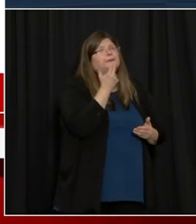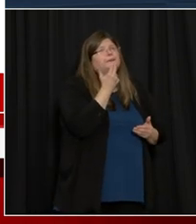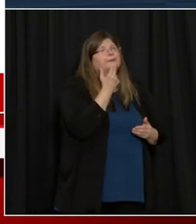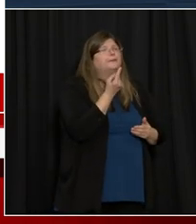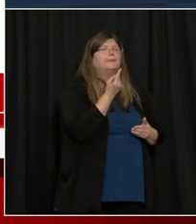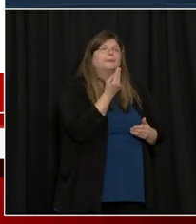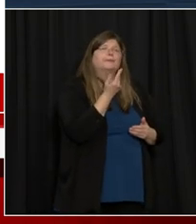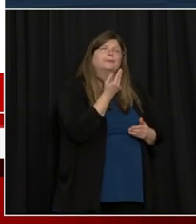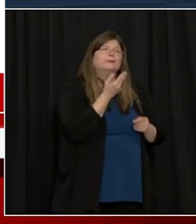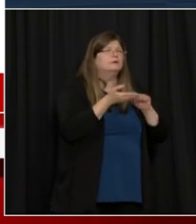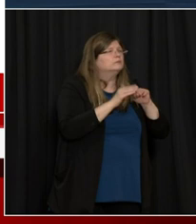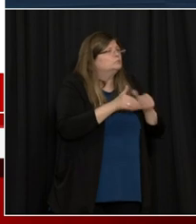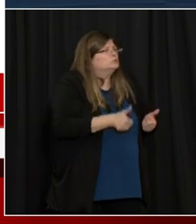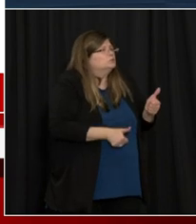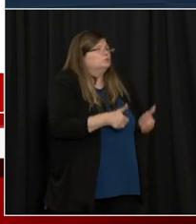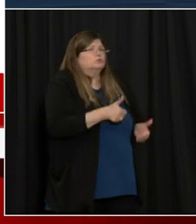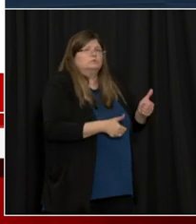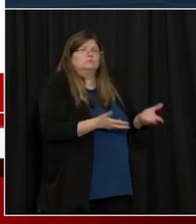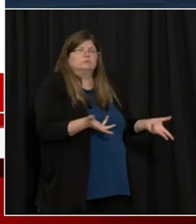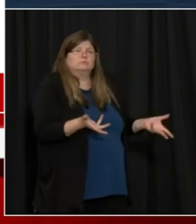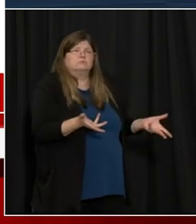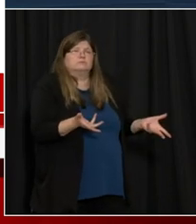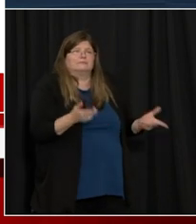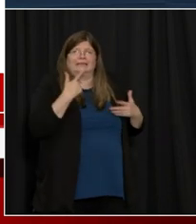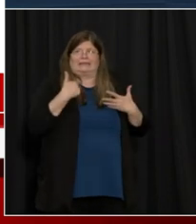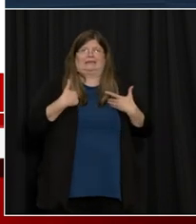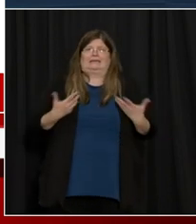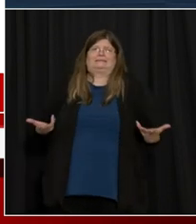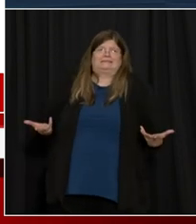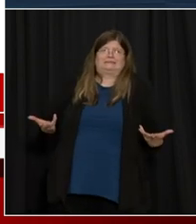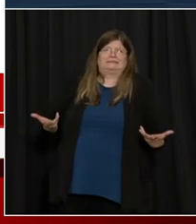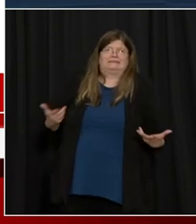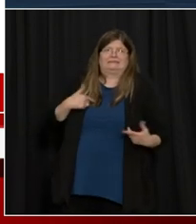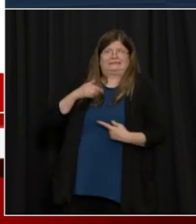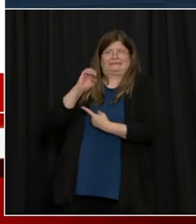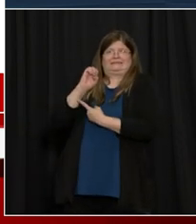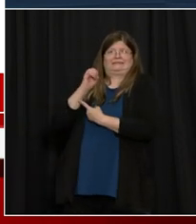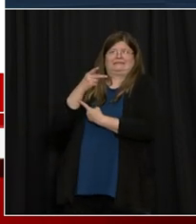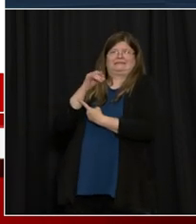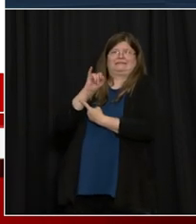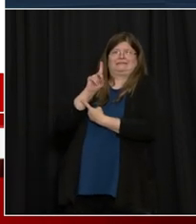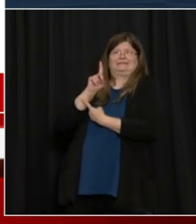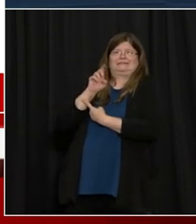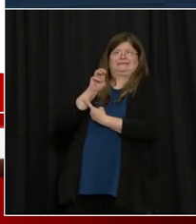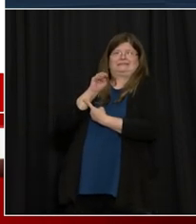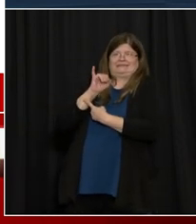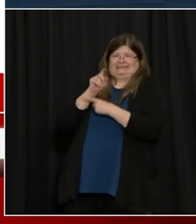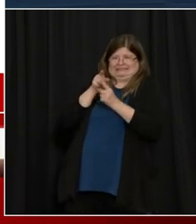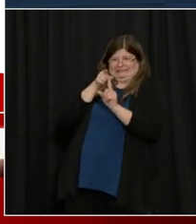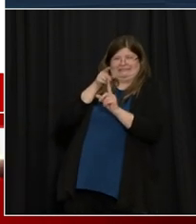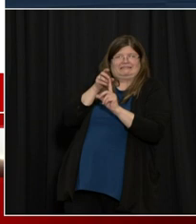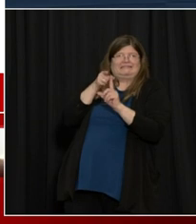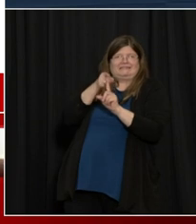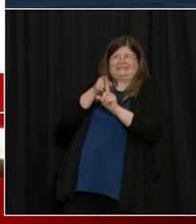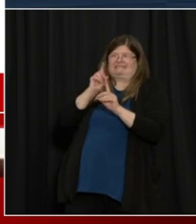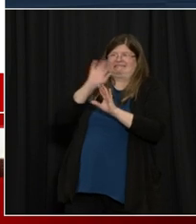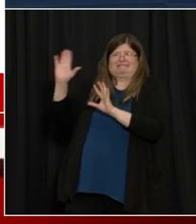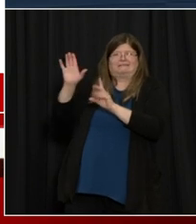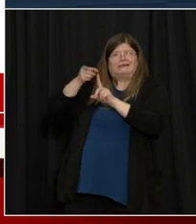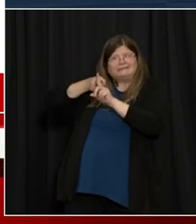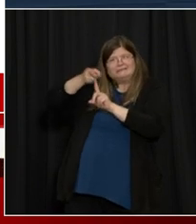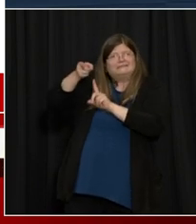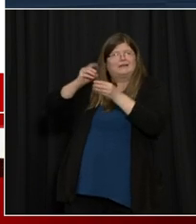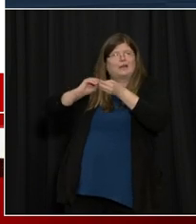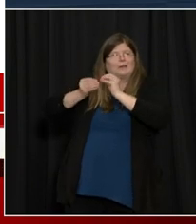That I would leave to the EPIs and to tell you, but remember that folks are asymptomatic, start showing